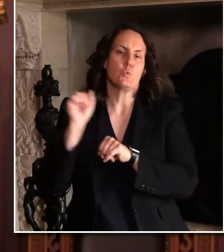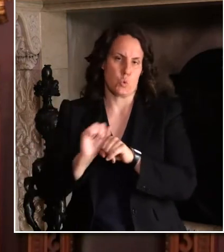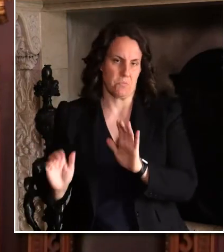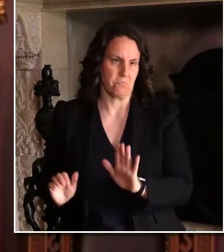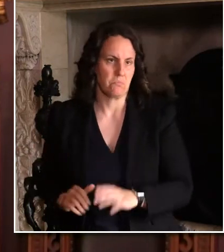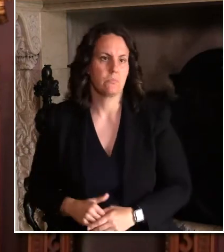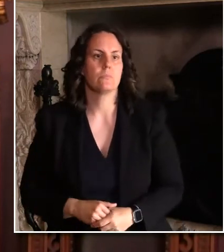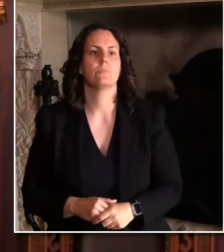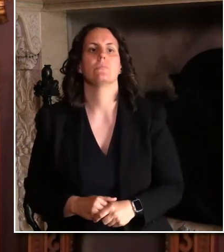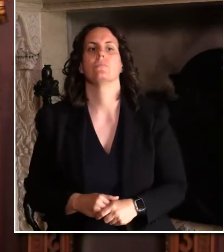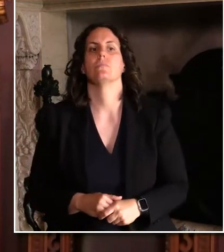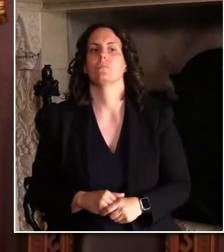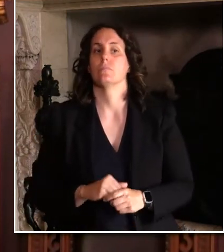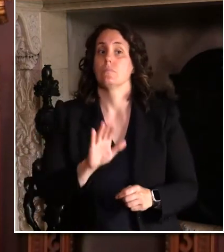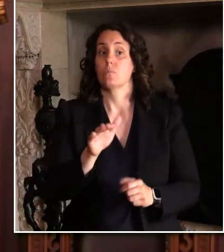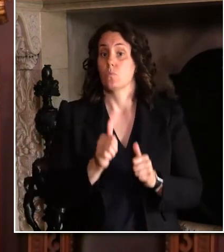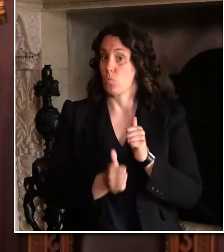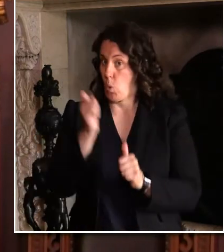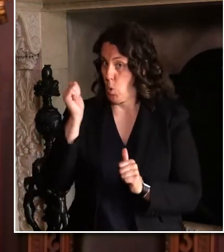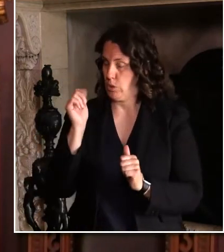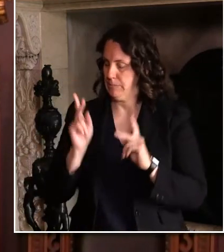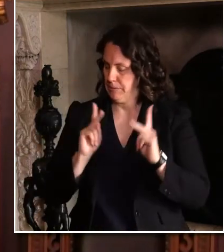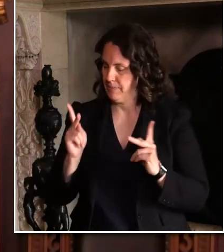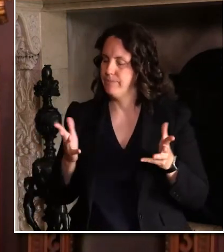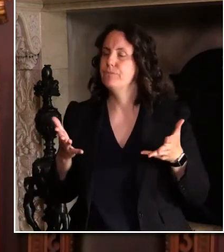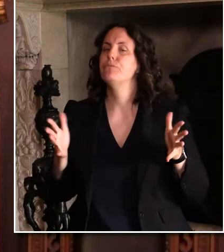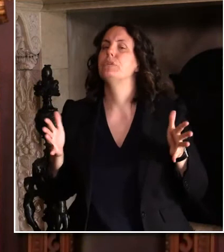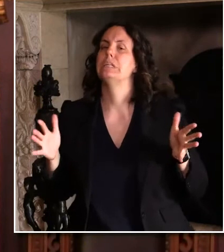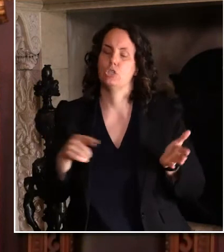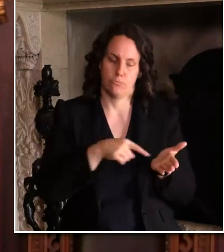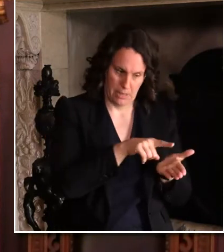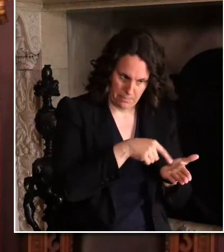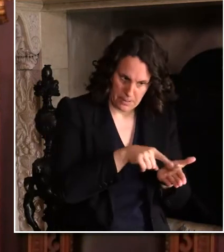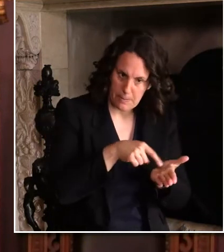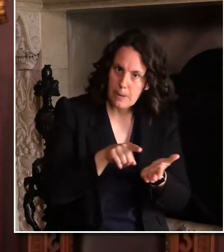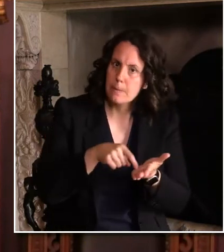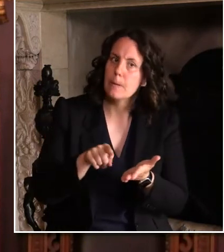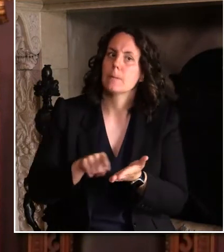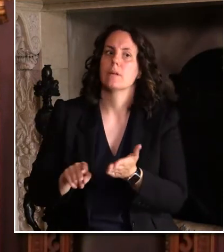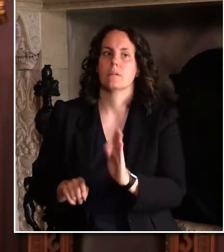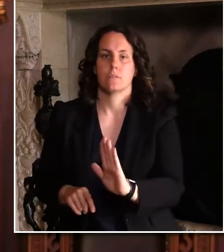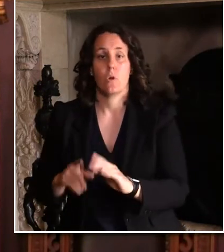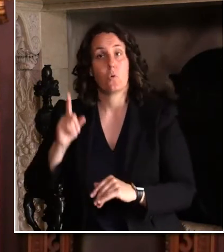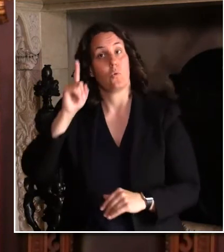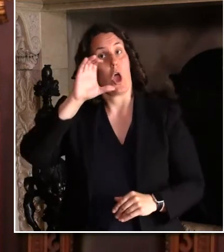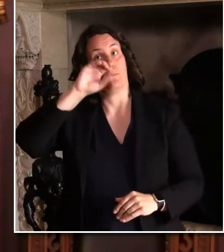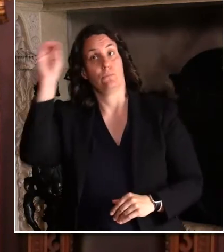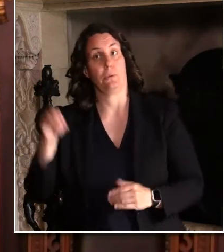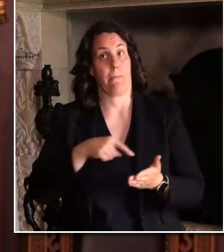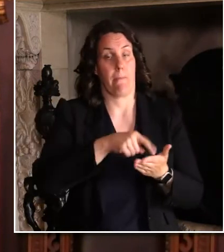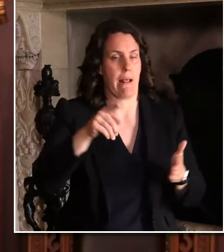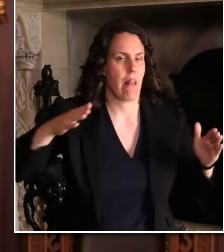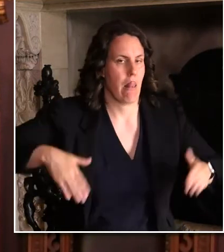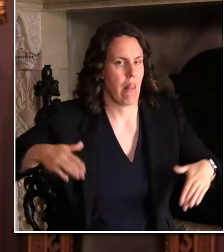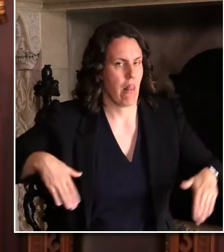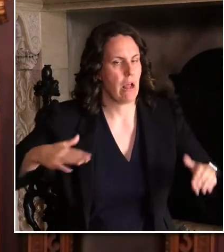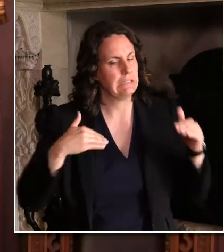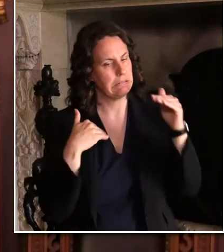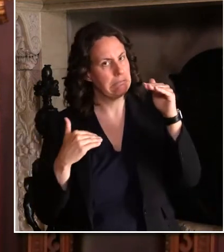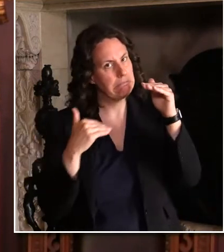people as we can going forward. It's not a foolproof system, as we all know, but we are adding